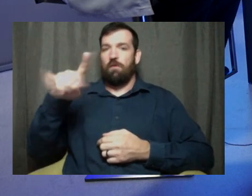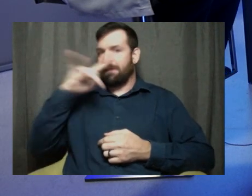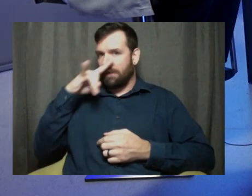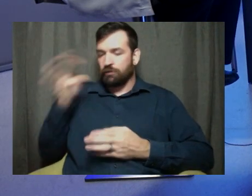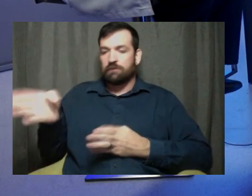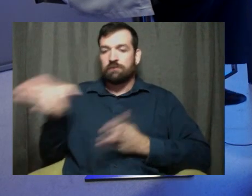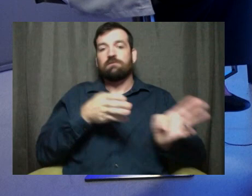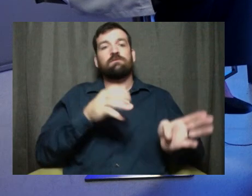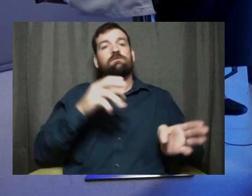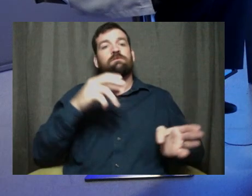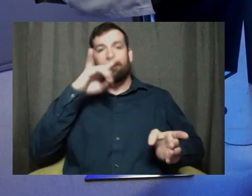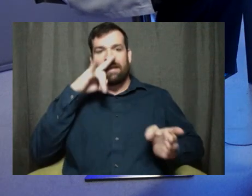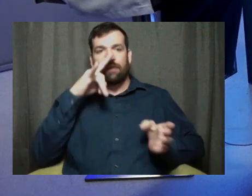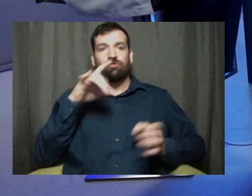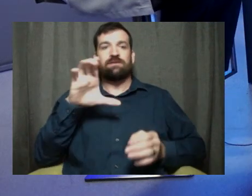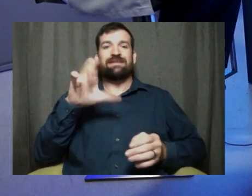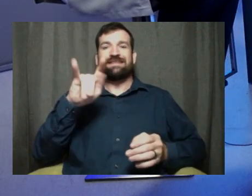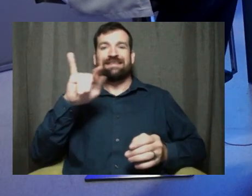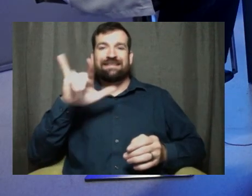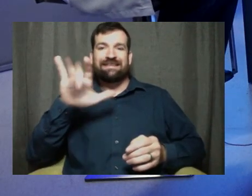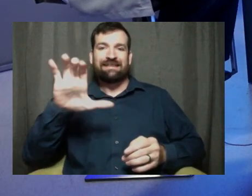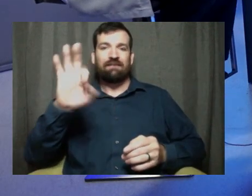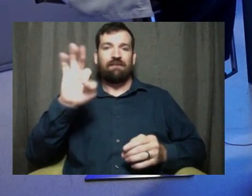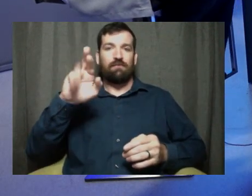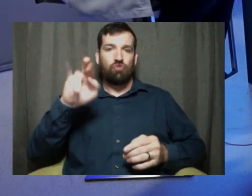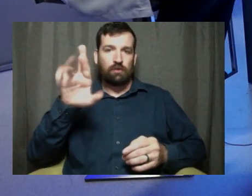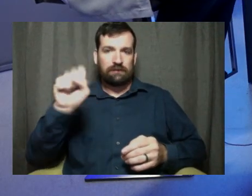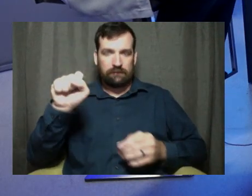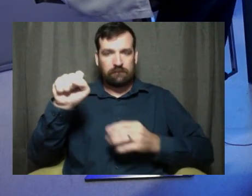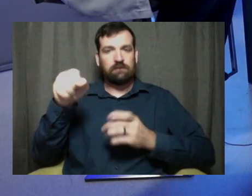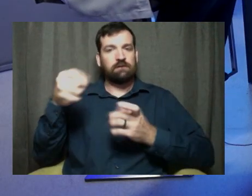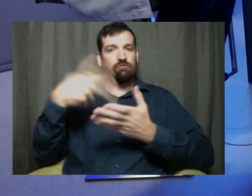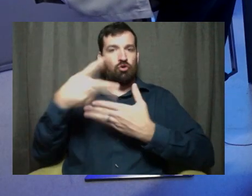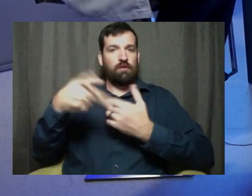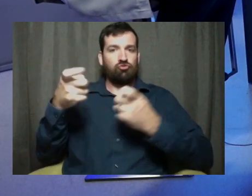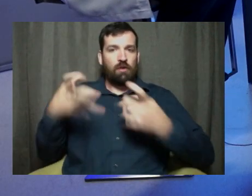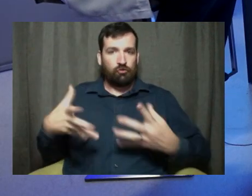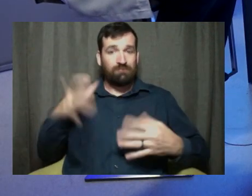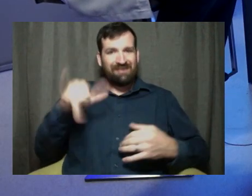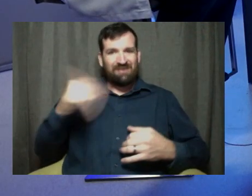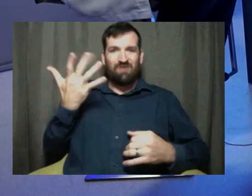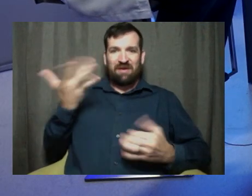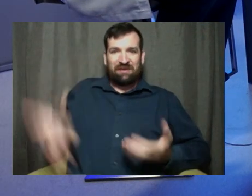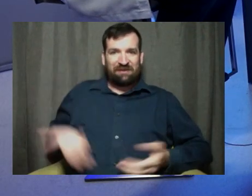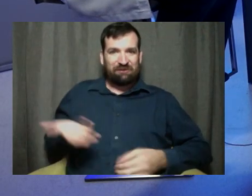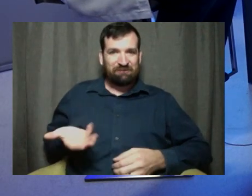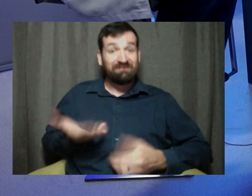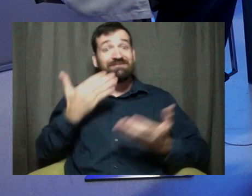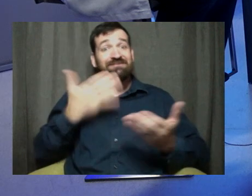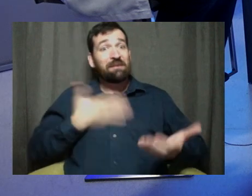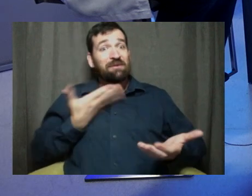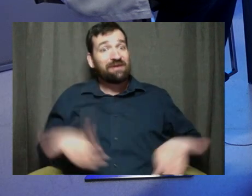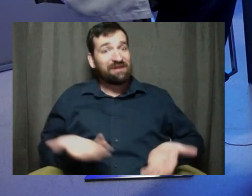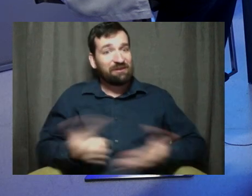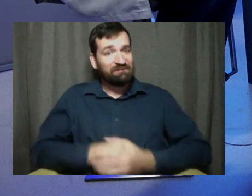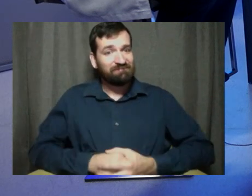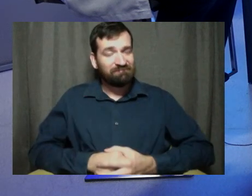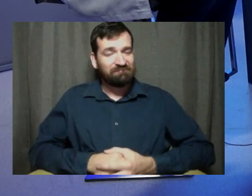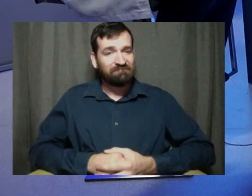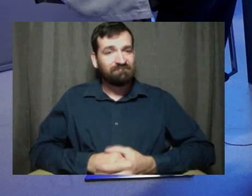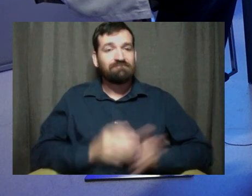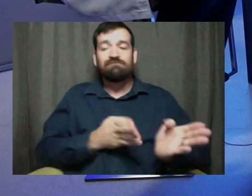pediatric cystic fibrosis program director, and that is why we have you here today. So glad to have you as well. And we